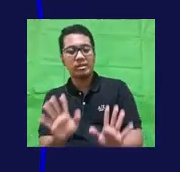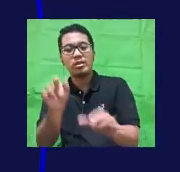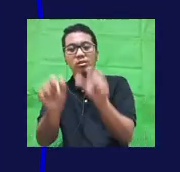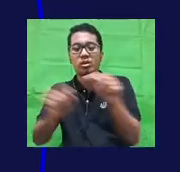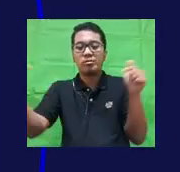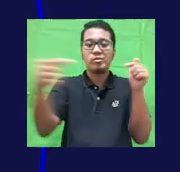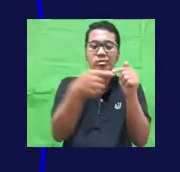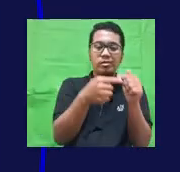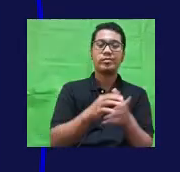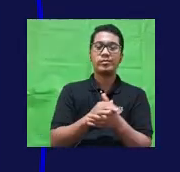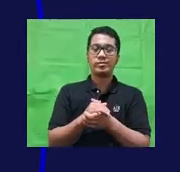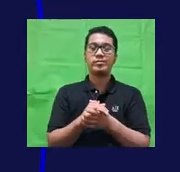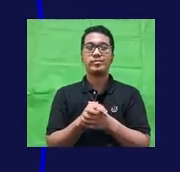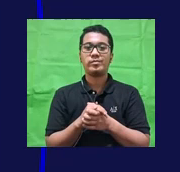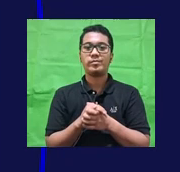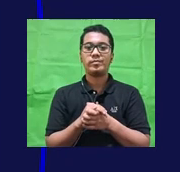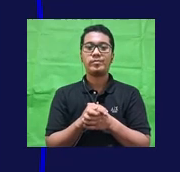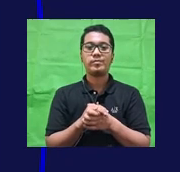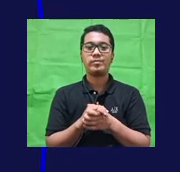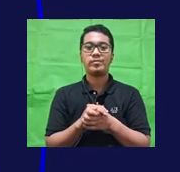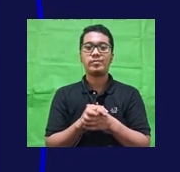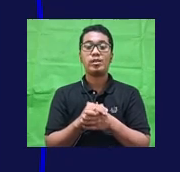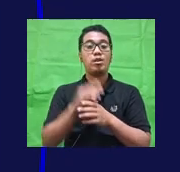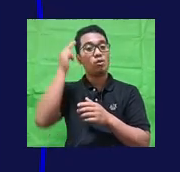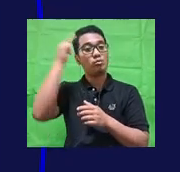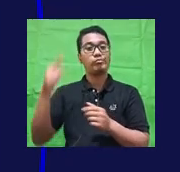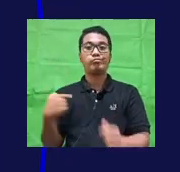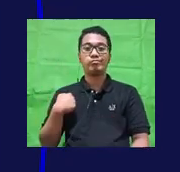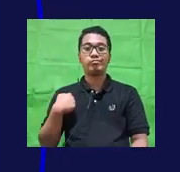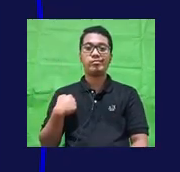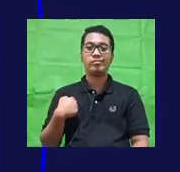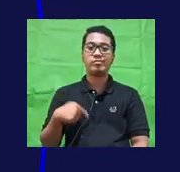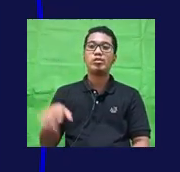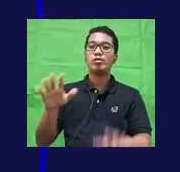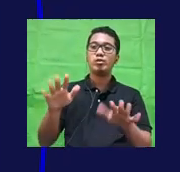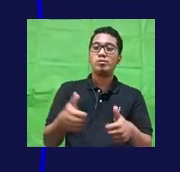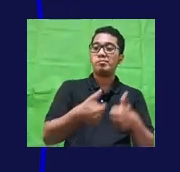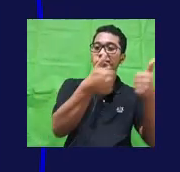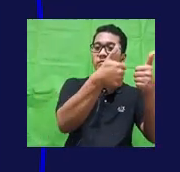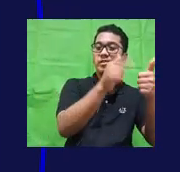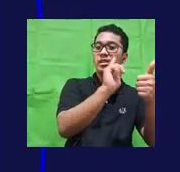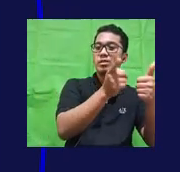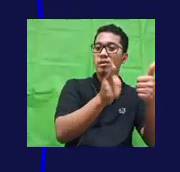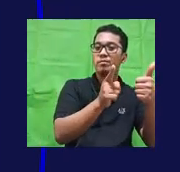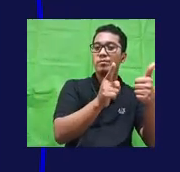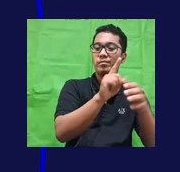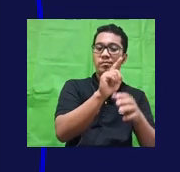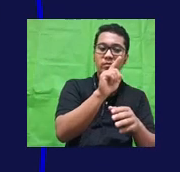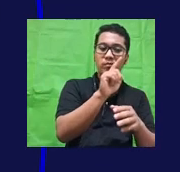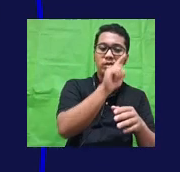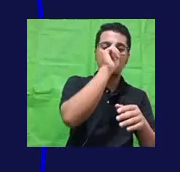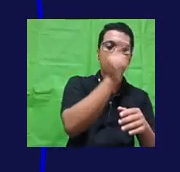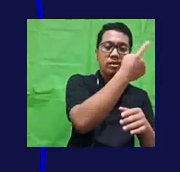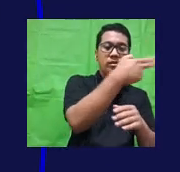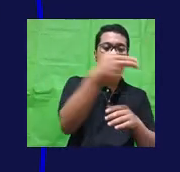in Indonesia. For me, that was a very golden opportunity, because the main reason I went to Indonesia was also to understand the stories